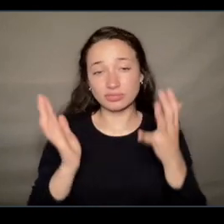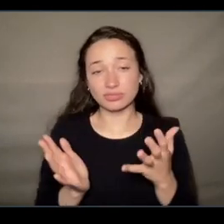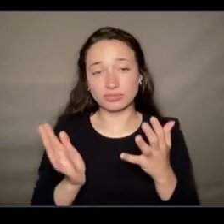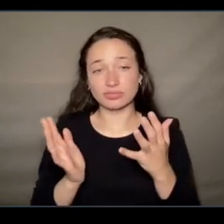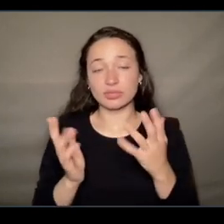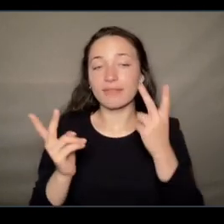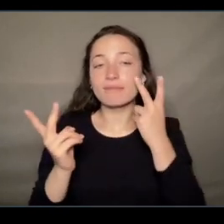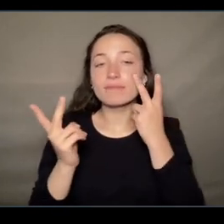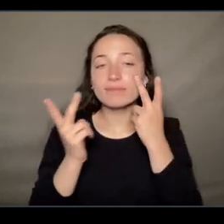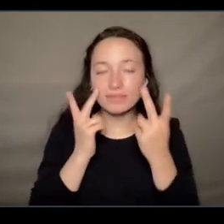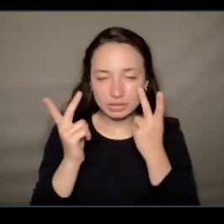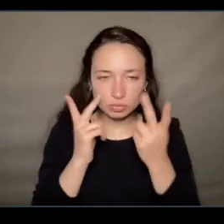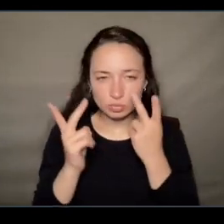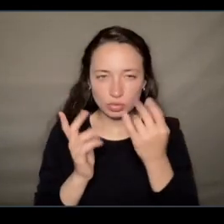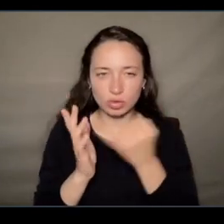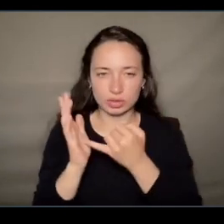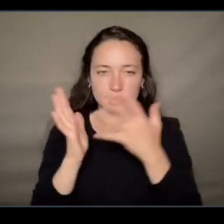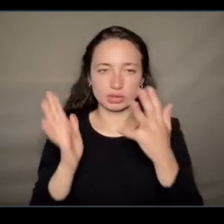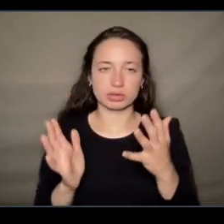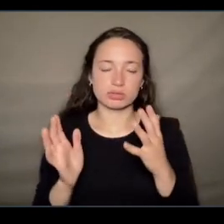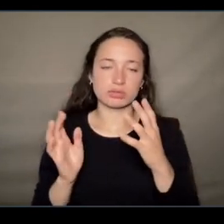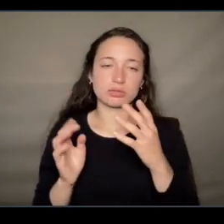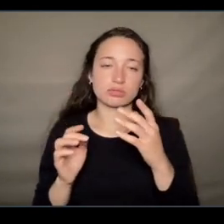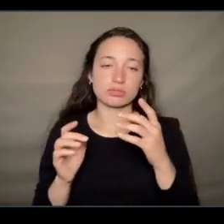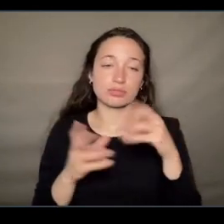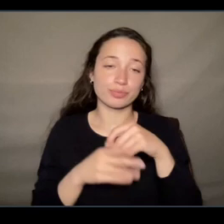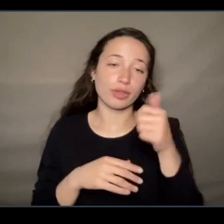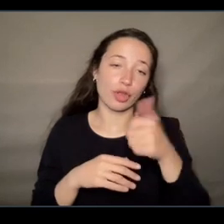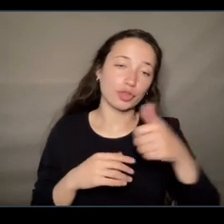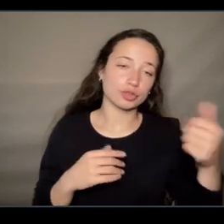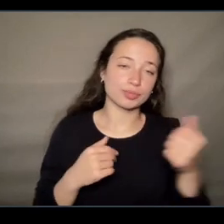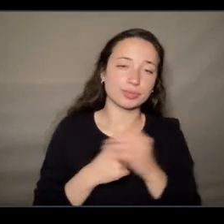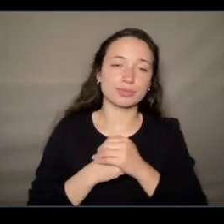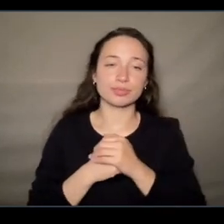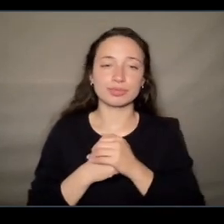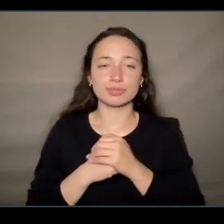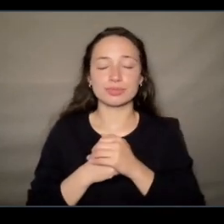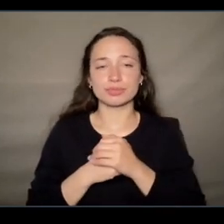perspective as artists, visual artists as well as others,